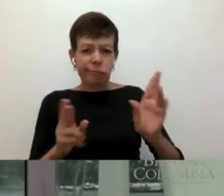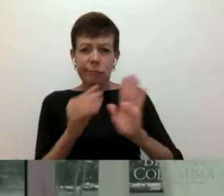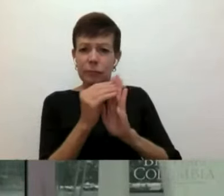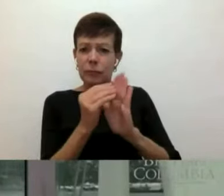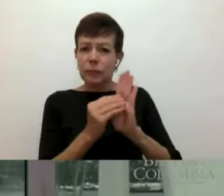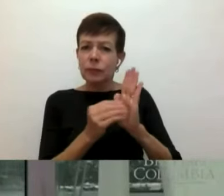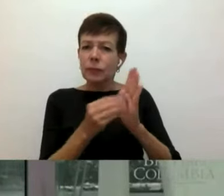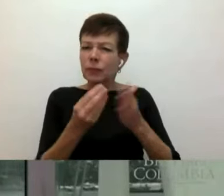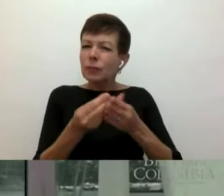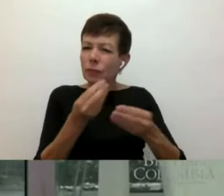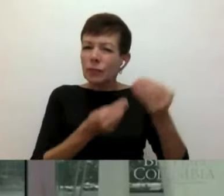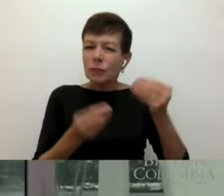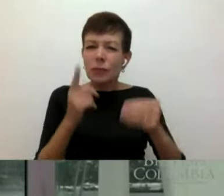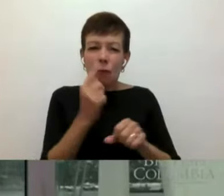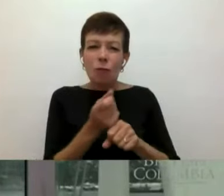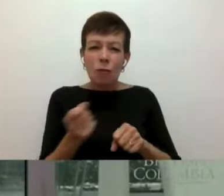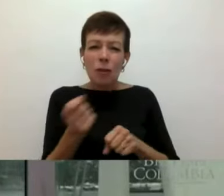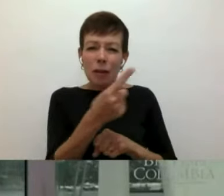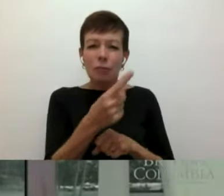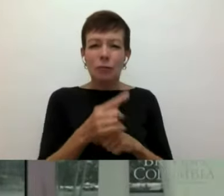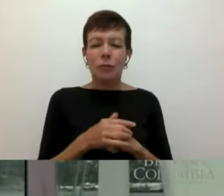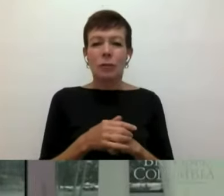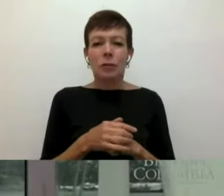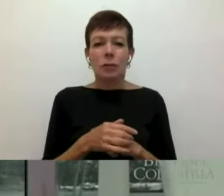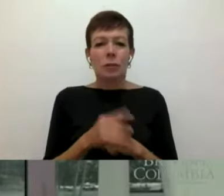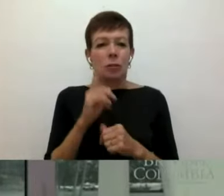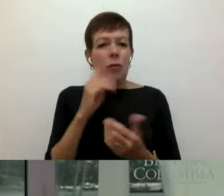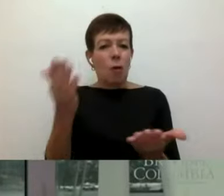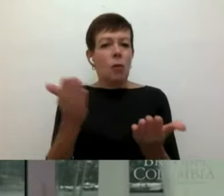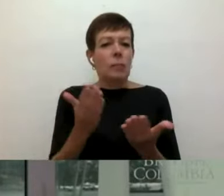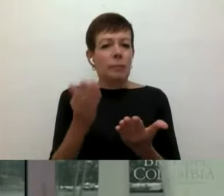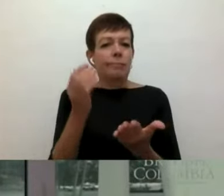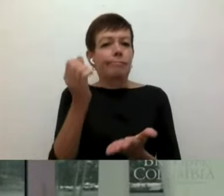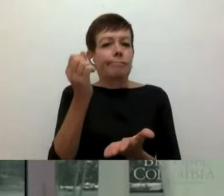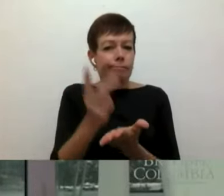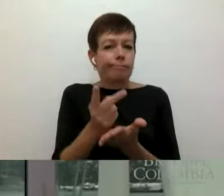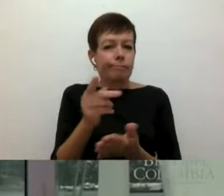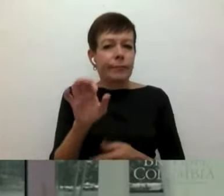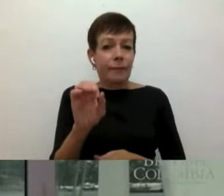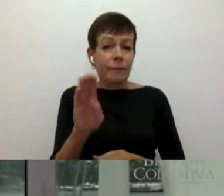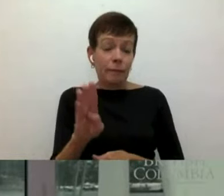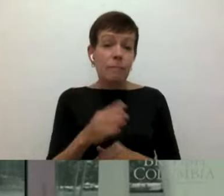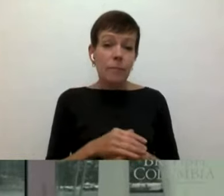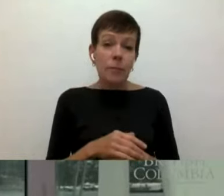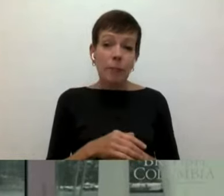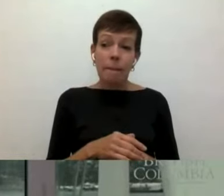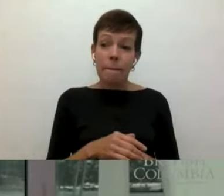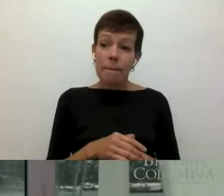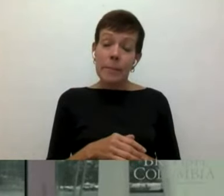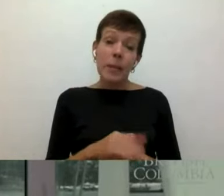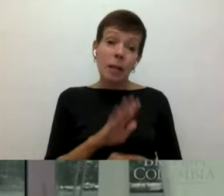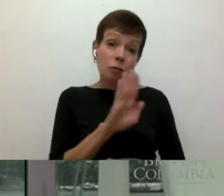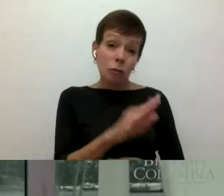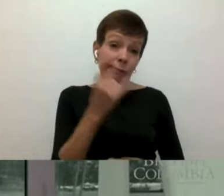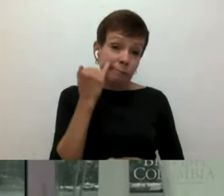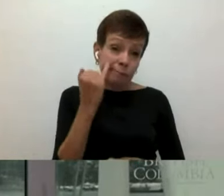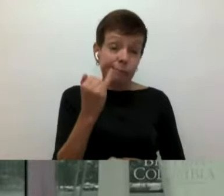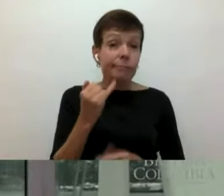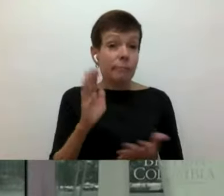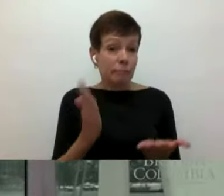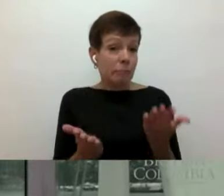process of preparing the budget for next year, coming forward in February. So I think that's one